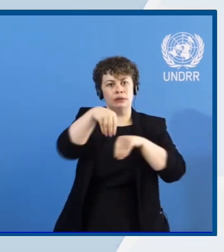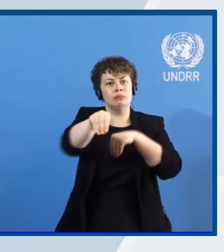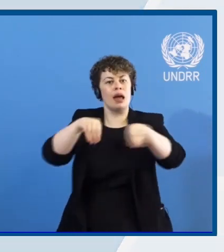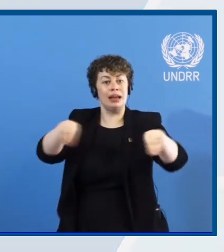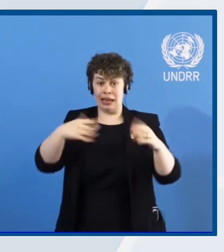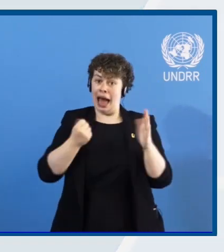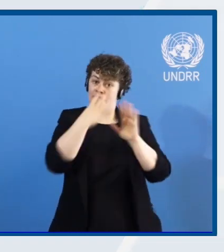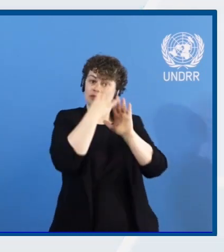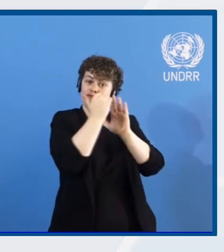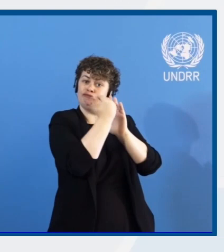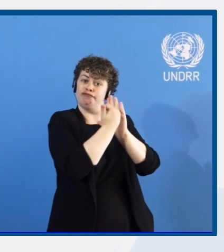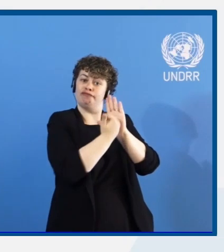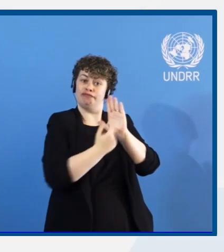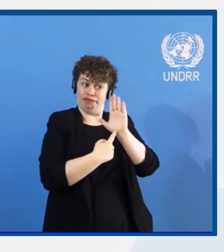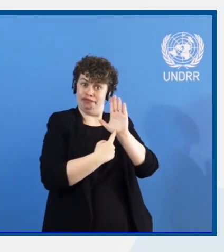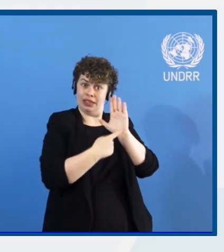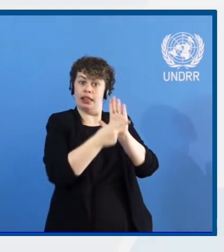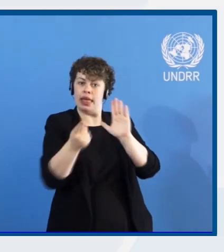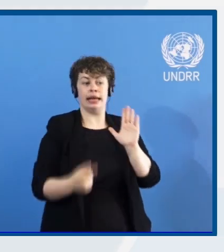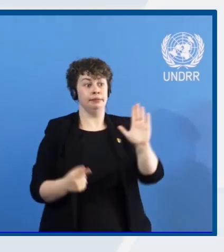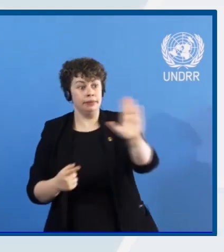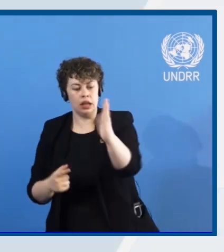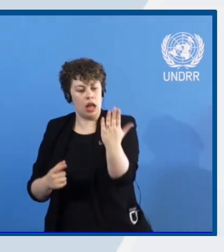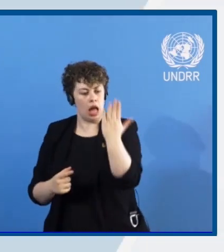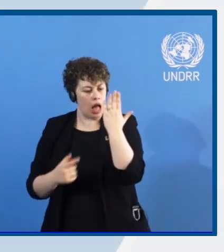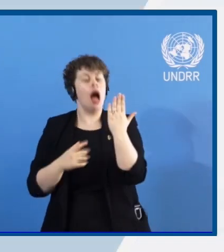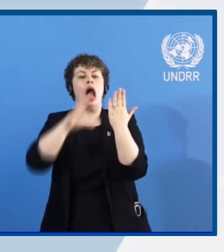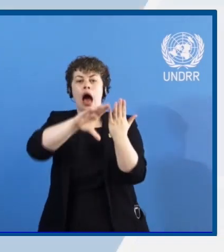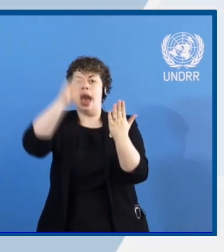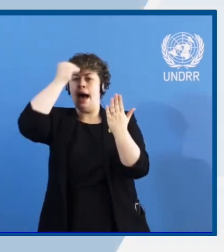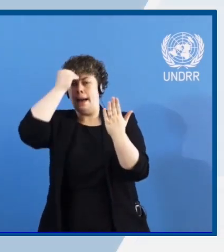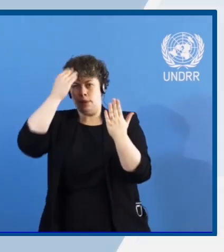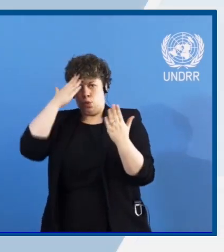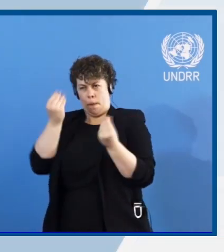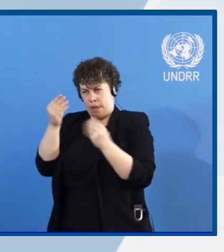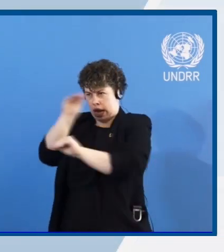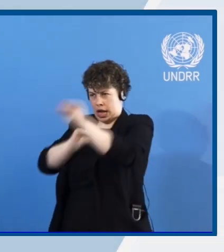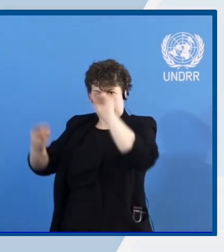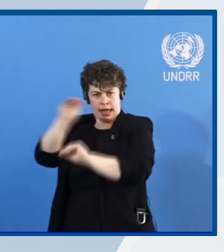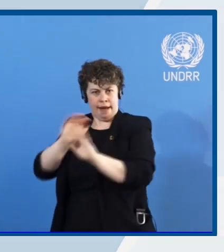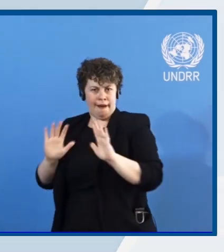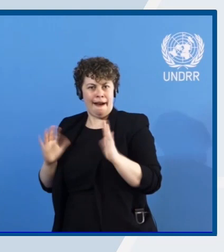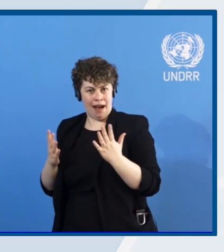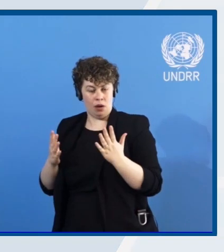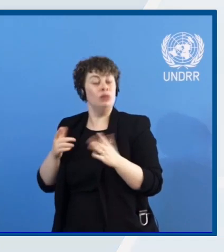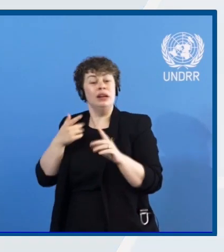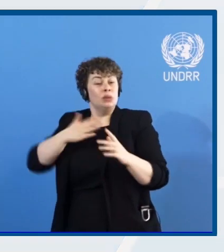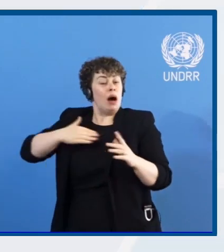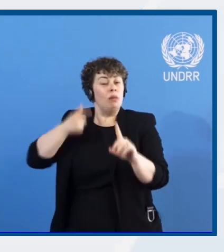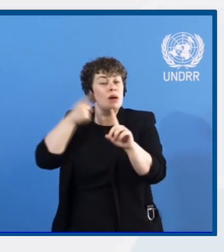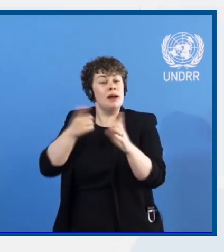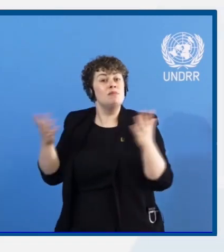and grant financing, which aims to catalyze public sector investments in developing